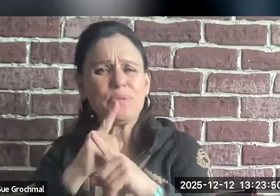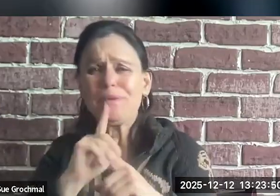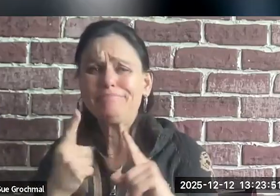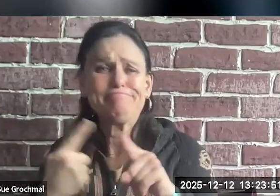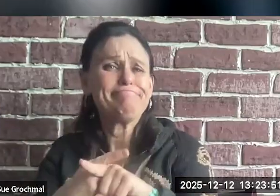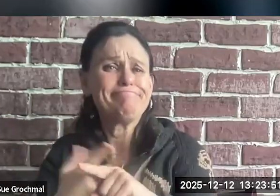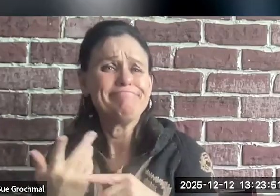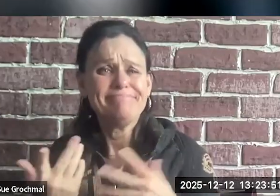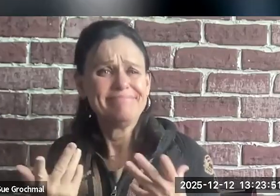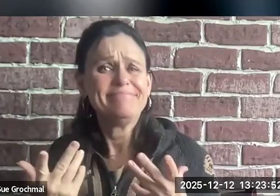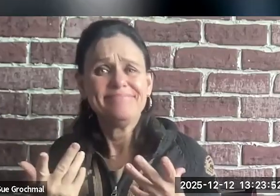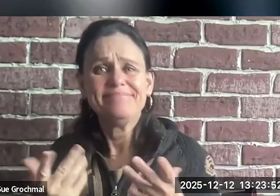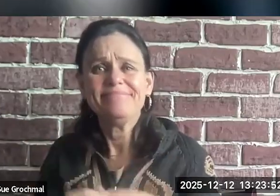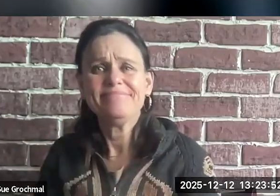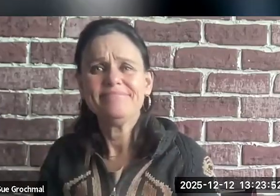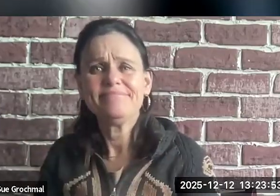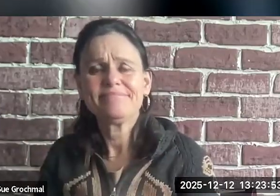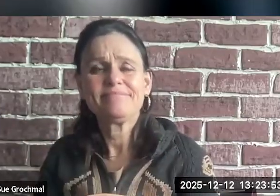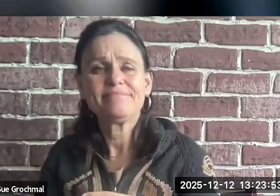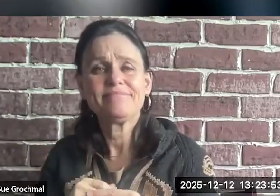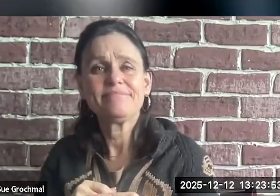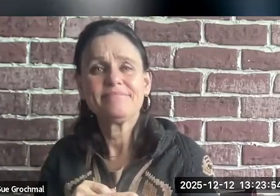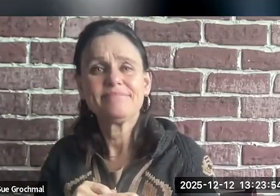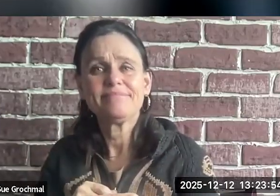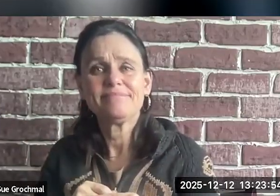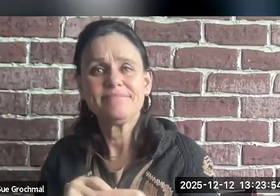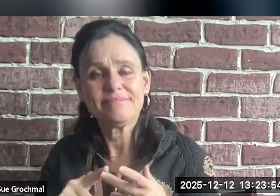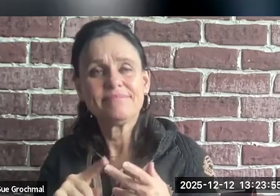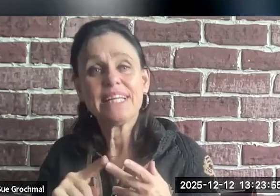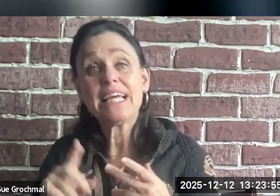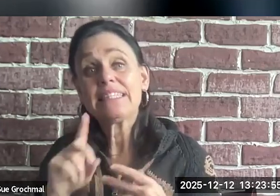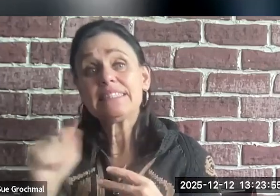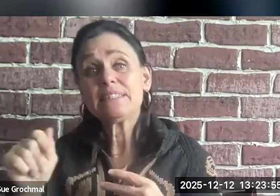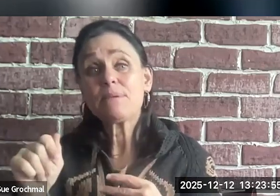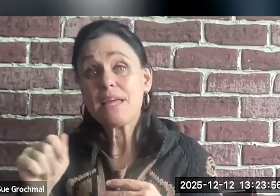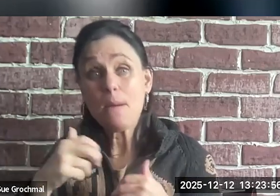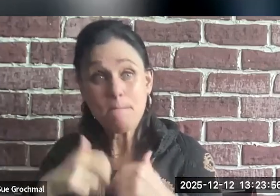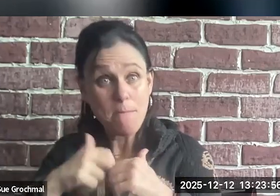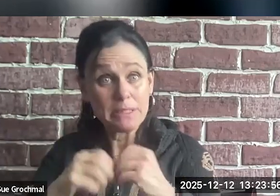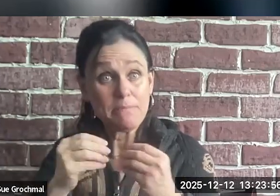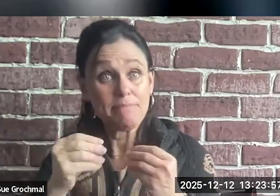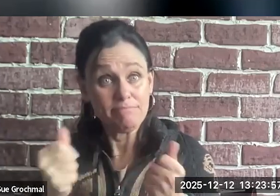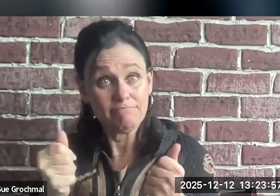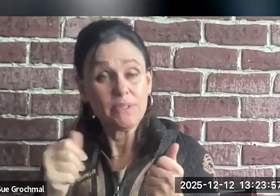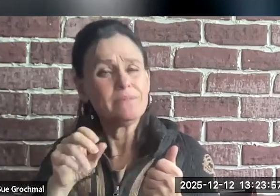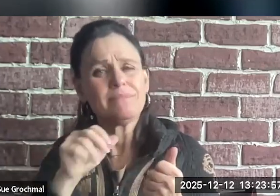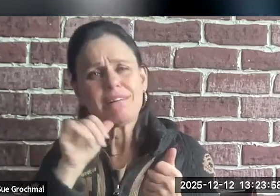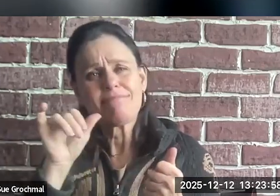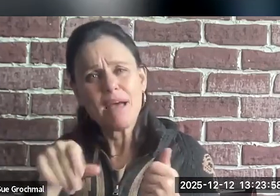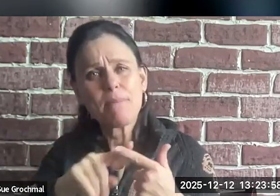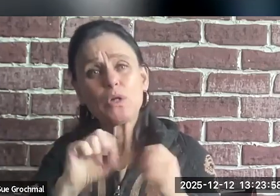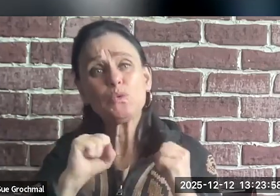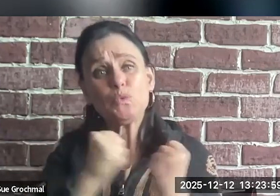rights movement, right? Which alternatively positions disability not as a problem to be fixed, but both as a